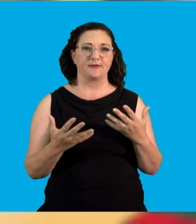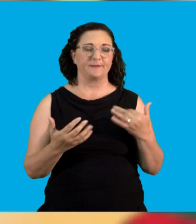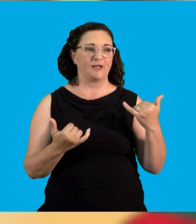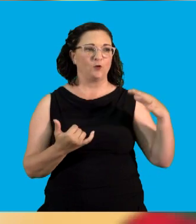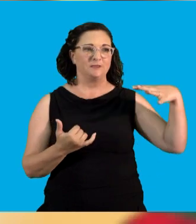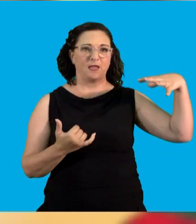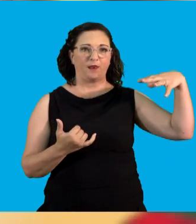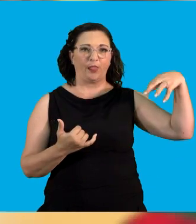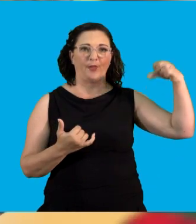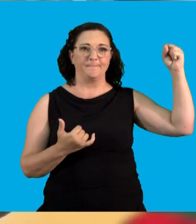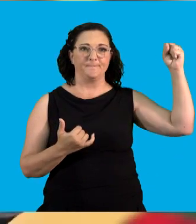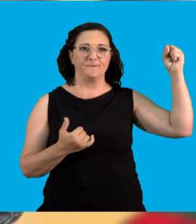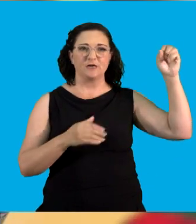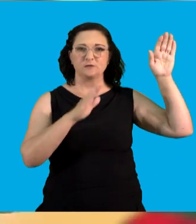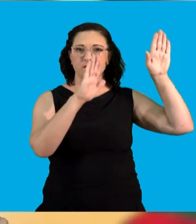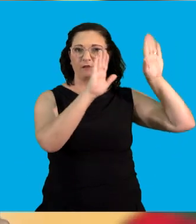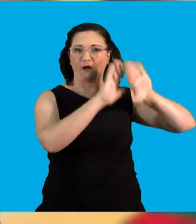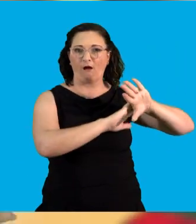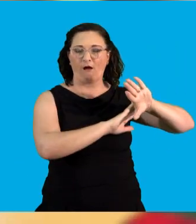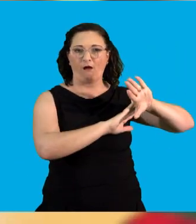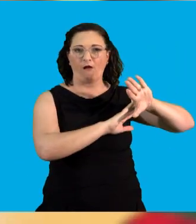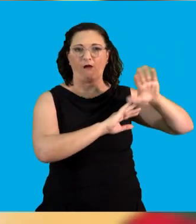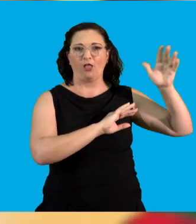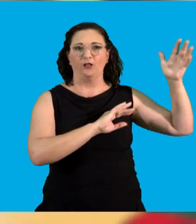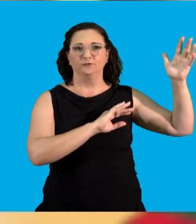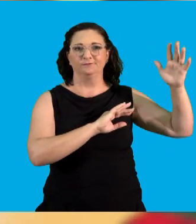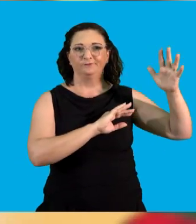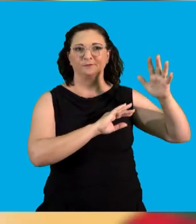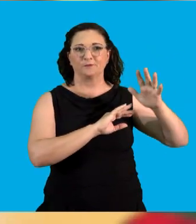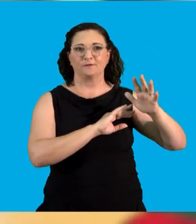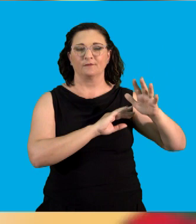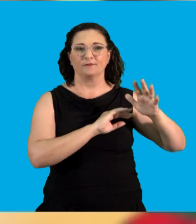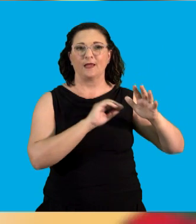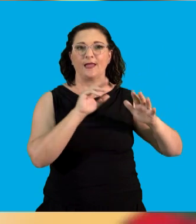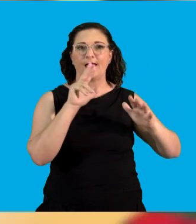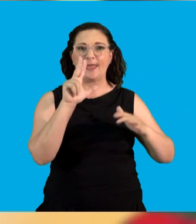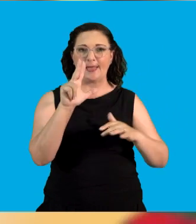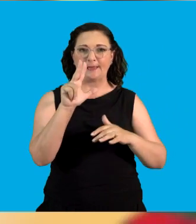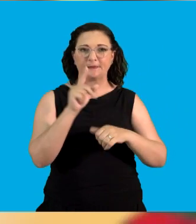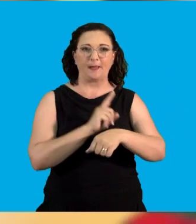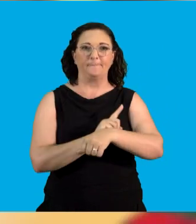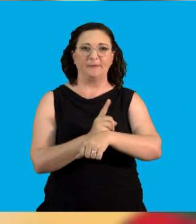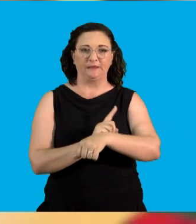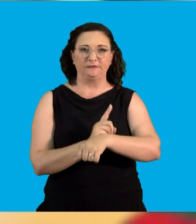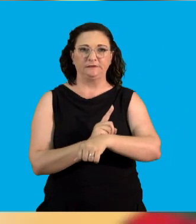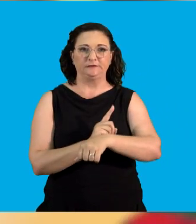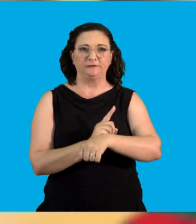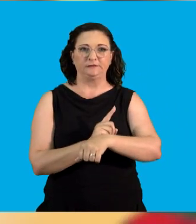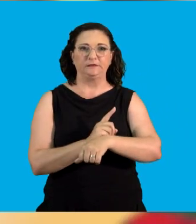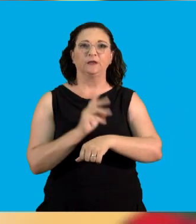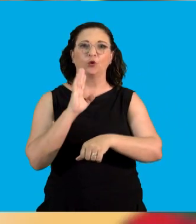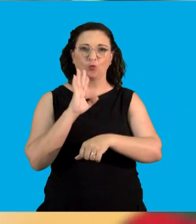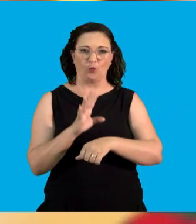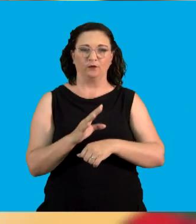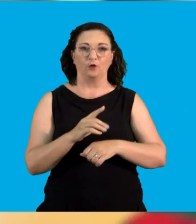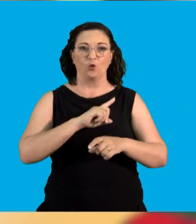disappears suddenly, the total darkness that is going to reach Earth will take about 8 minutes to reach the Earth, because